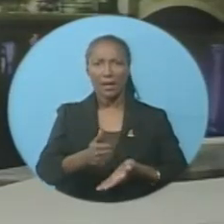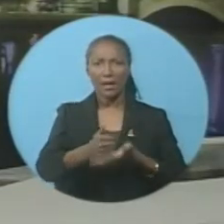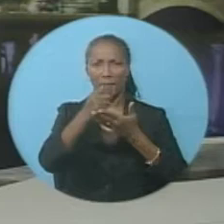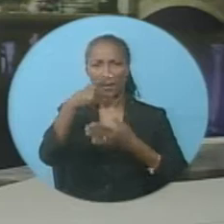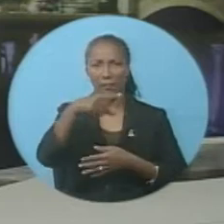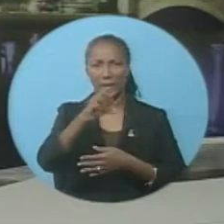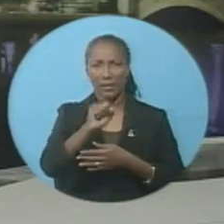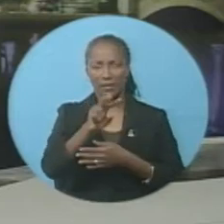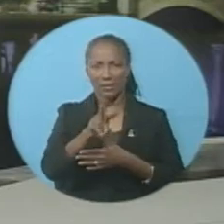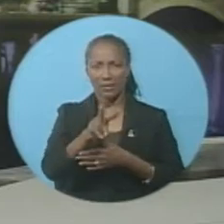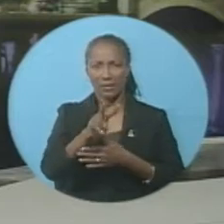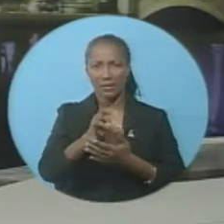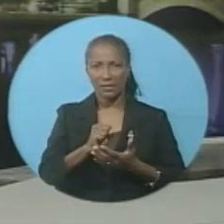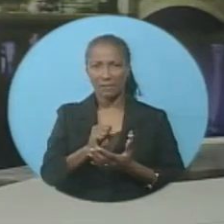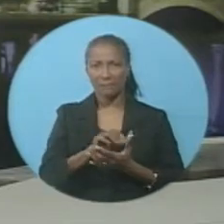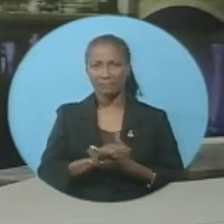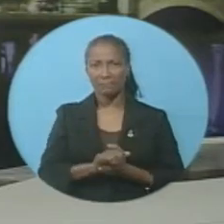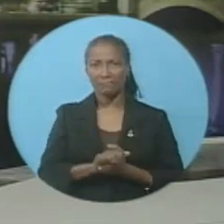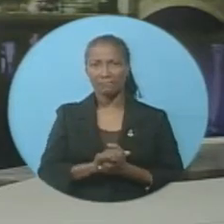PSV sector,